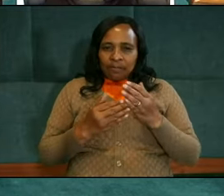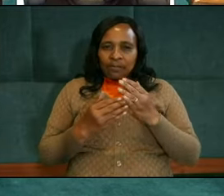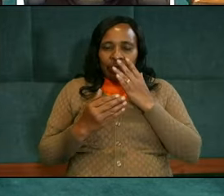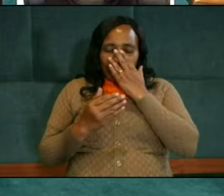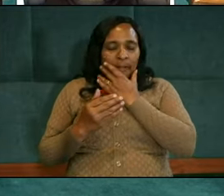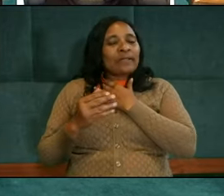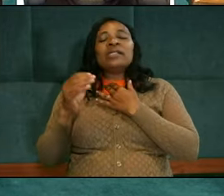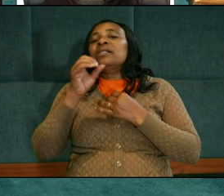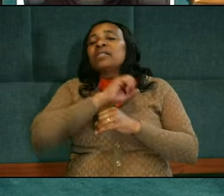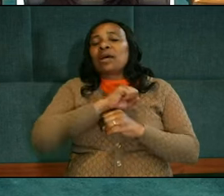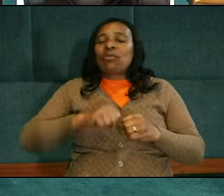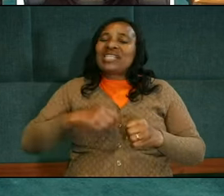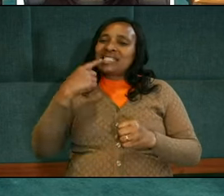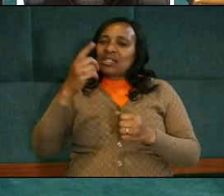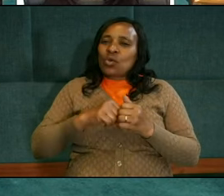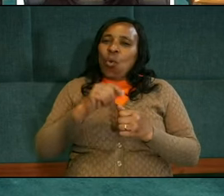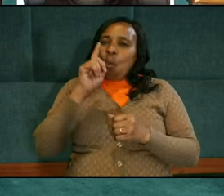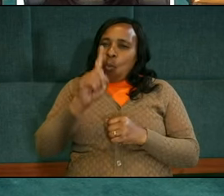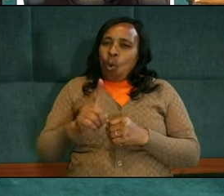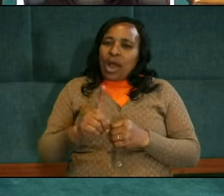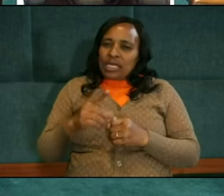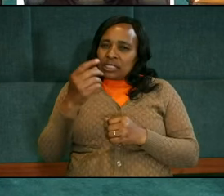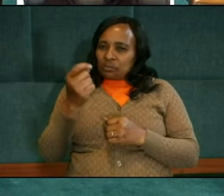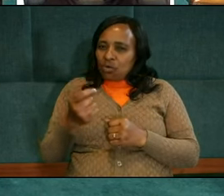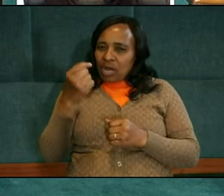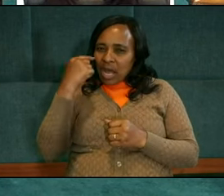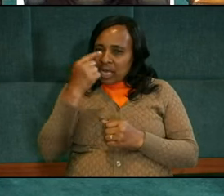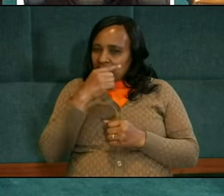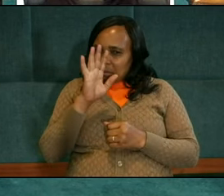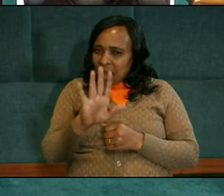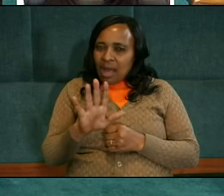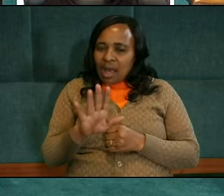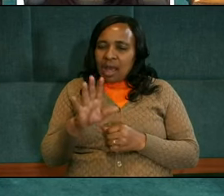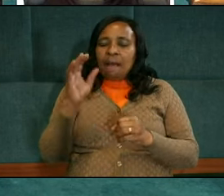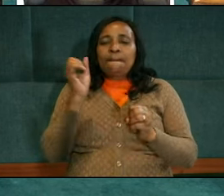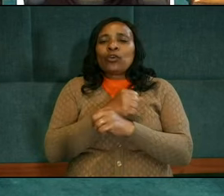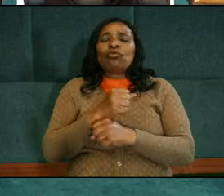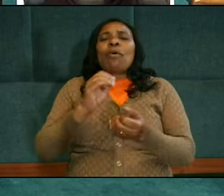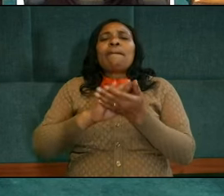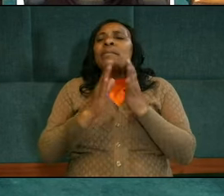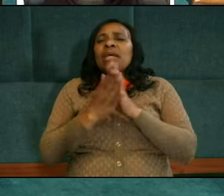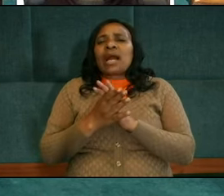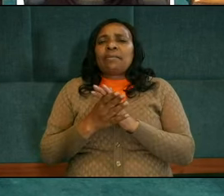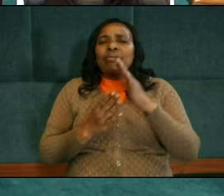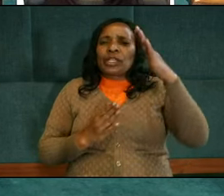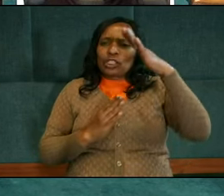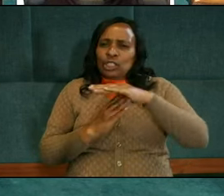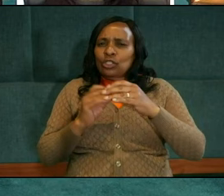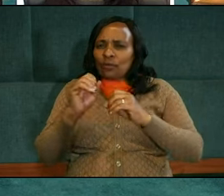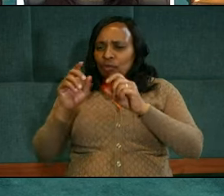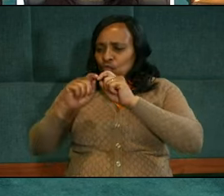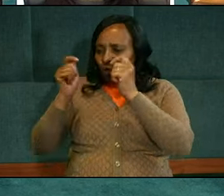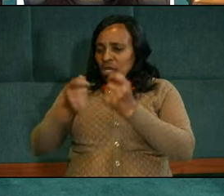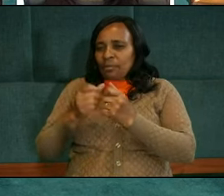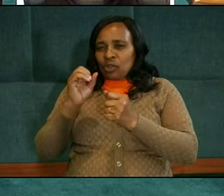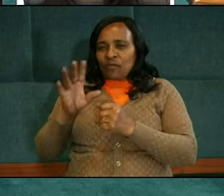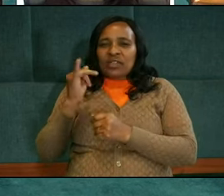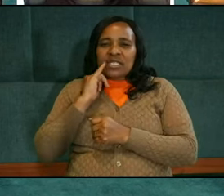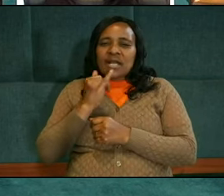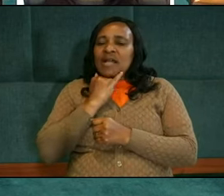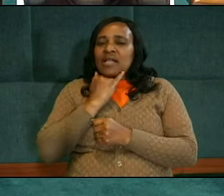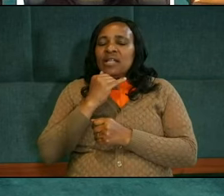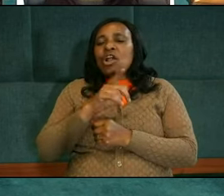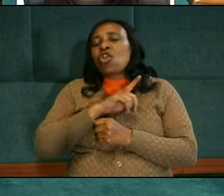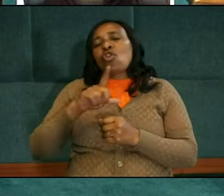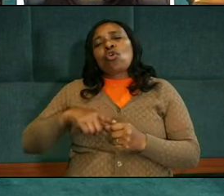Samuel said, "Although you were once small in your own eyes, did you not become the head of the tribes of Israel? The